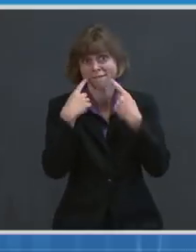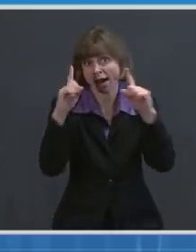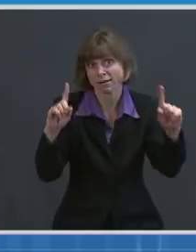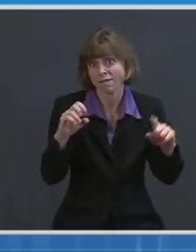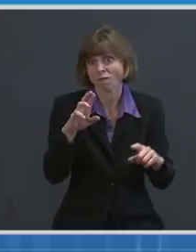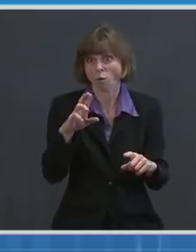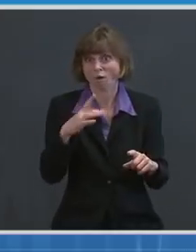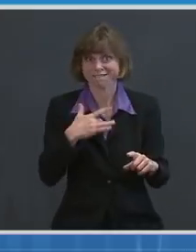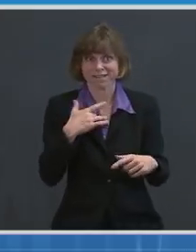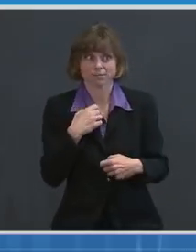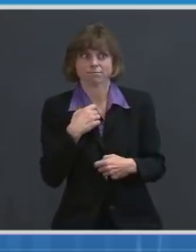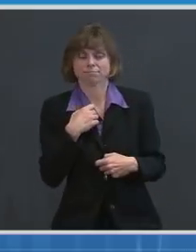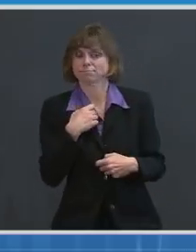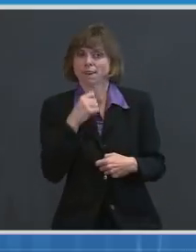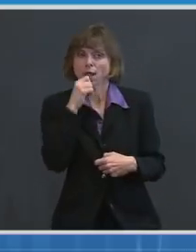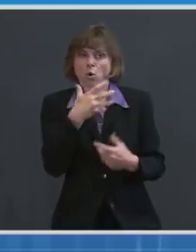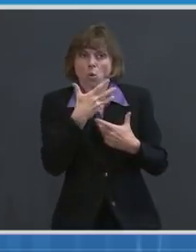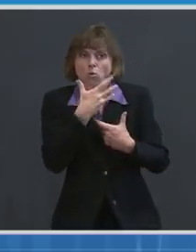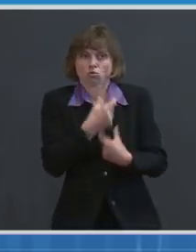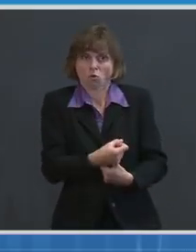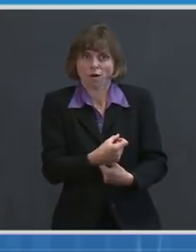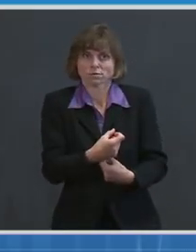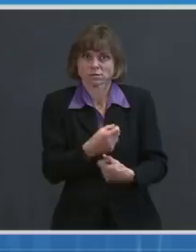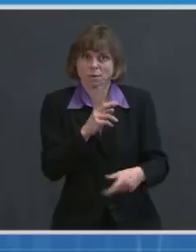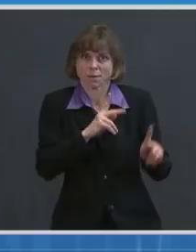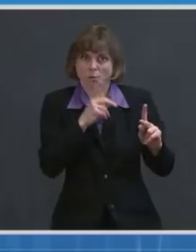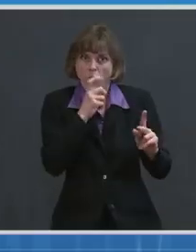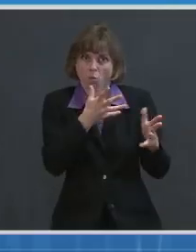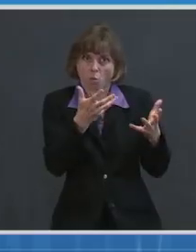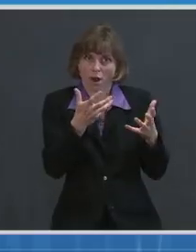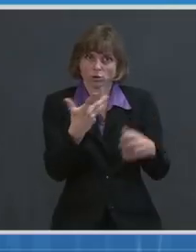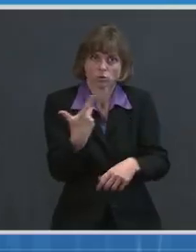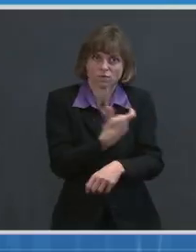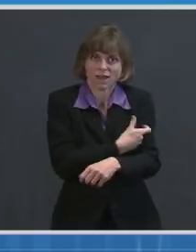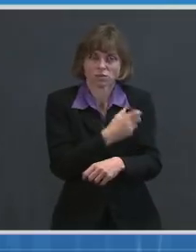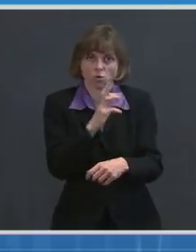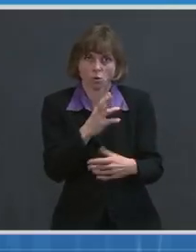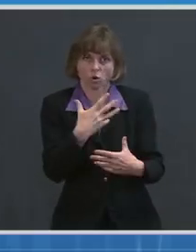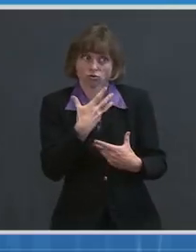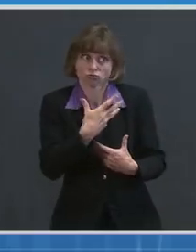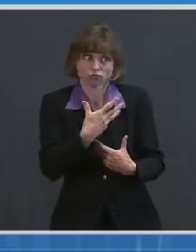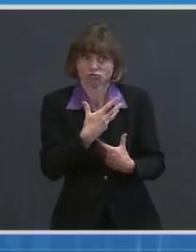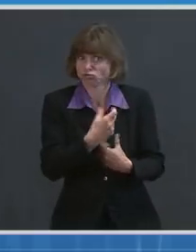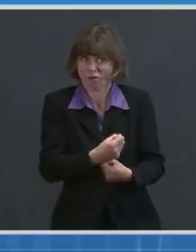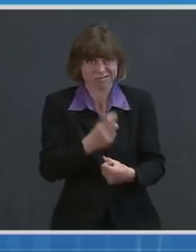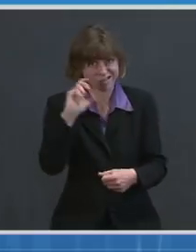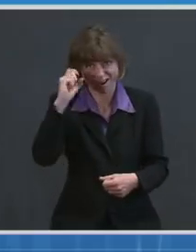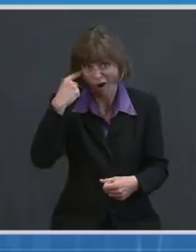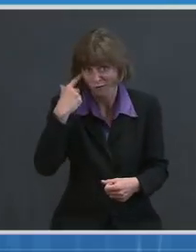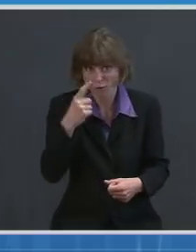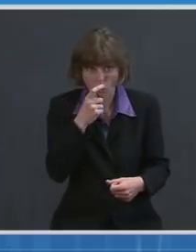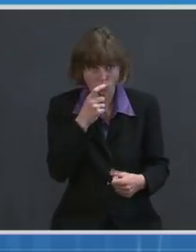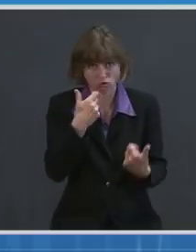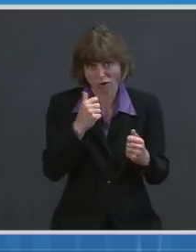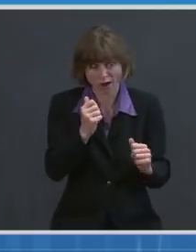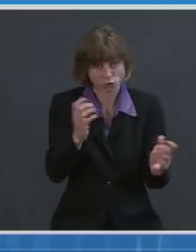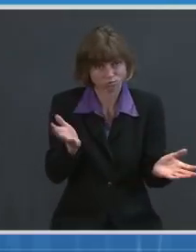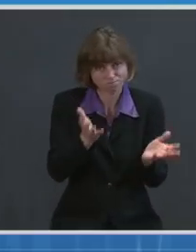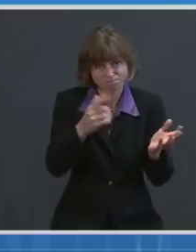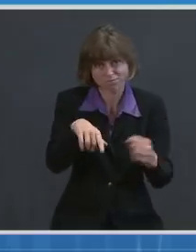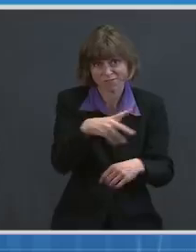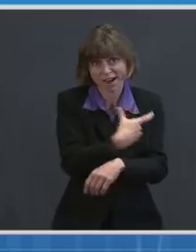less inclined to trust the government asking them to get vaccinated. So we still have some work to do to meet people where they